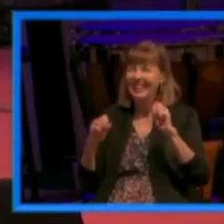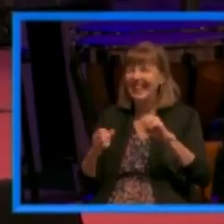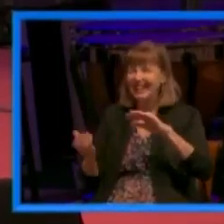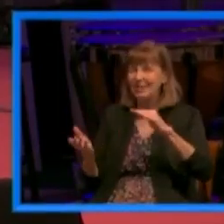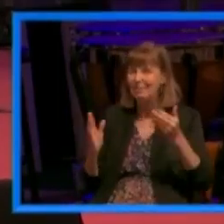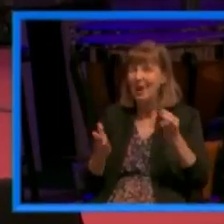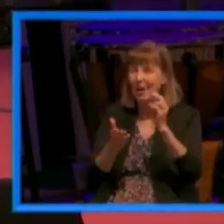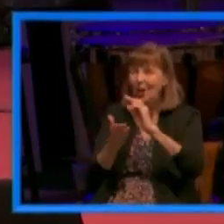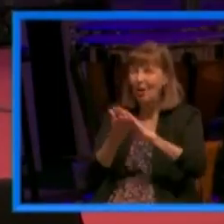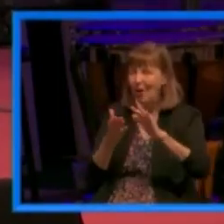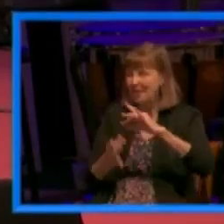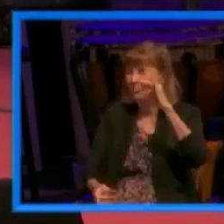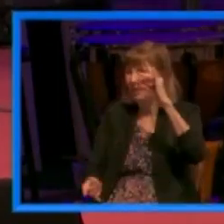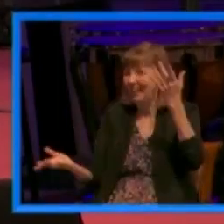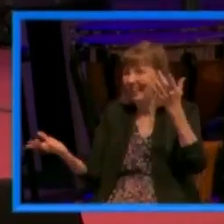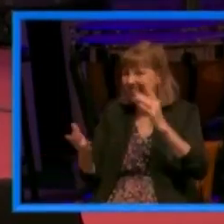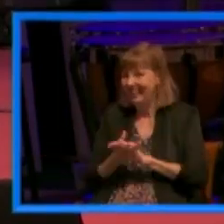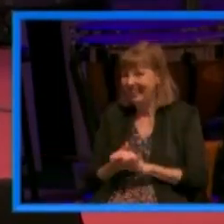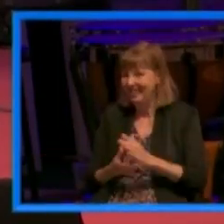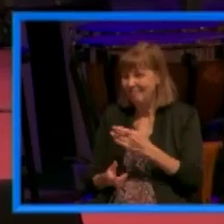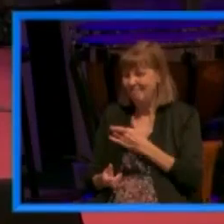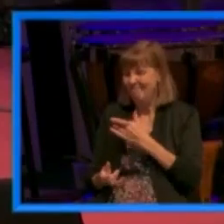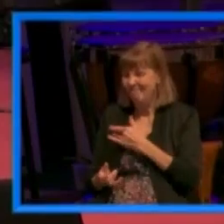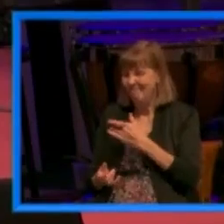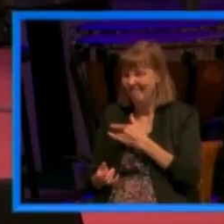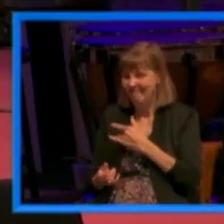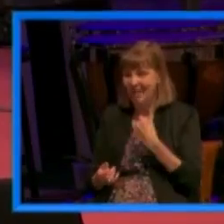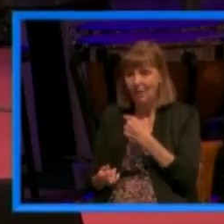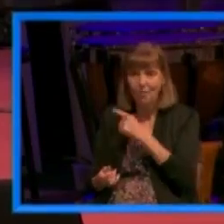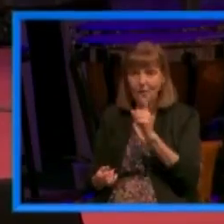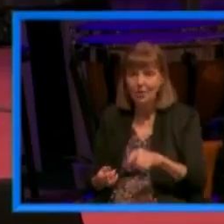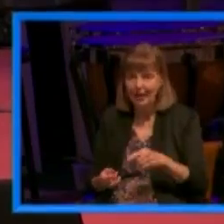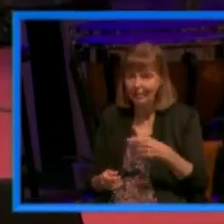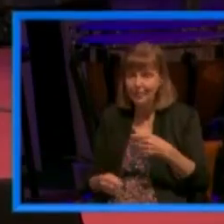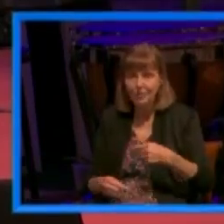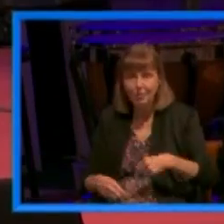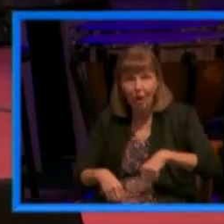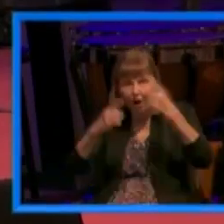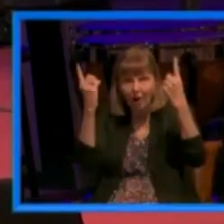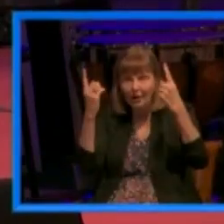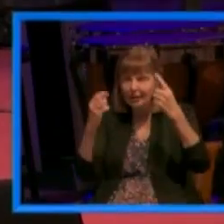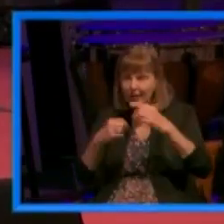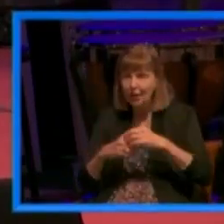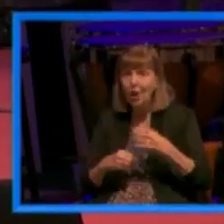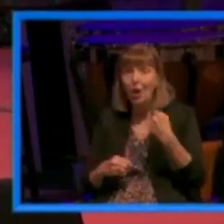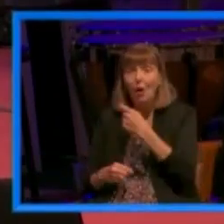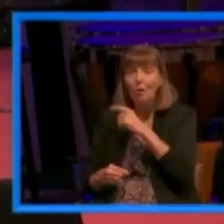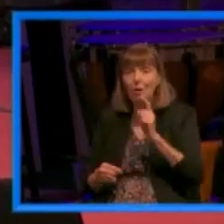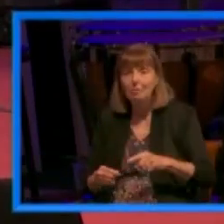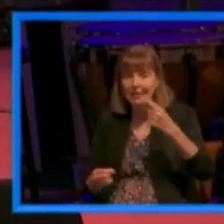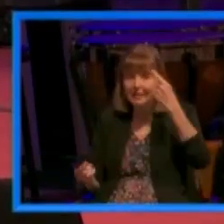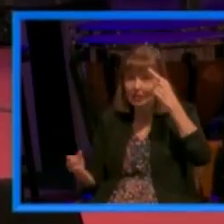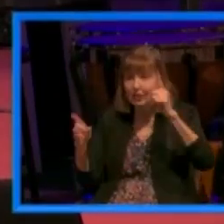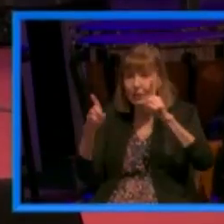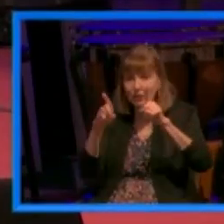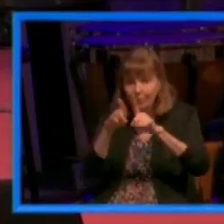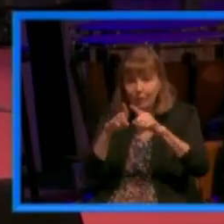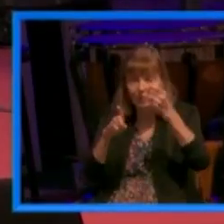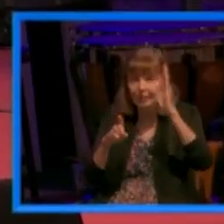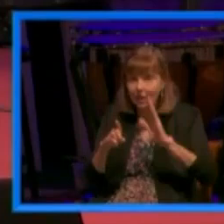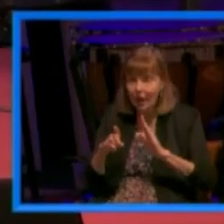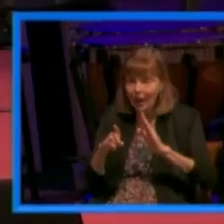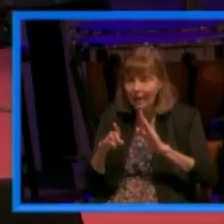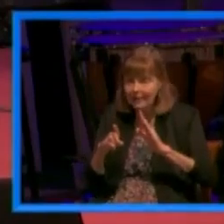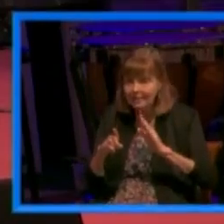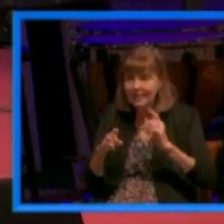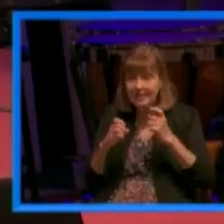get to step up to the plate and argue balls and strikes. We are to agree with God on what is sin. And the